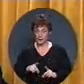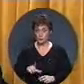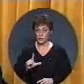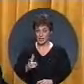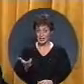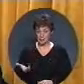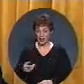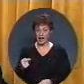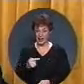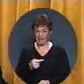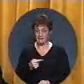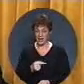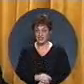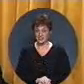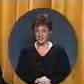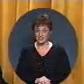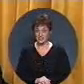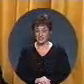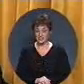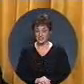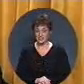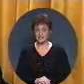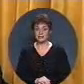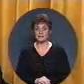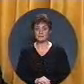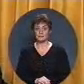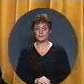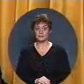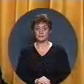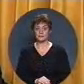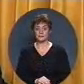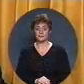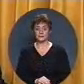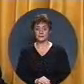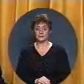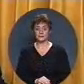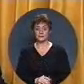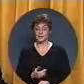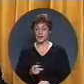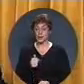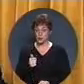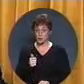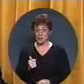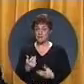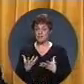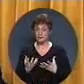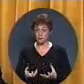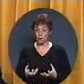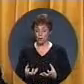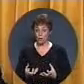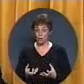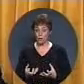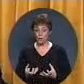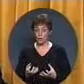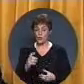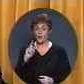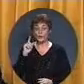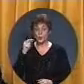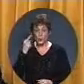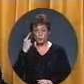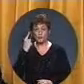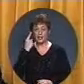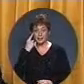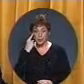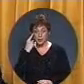Speaker. It's very interesting to see the Liberal members opposite wanting to see government veiled in a cloak of secrecy, Mr. Speaker. It reminds me of